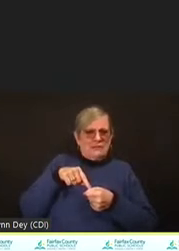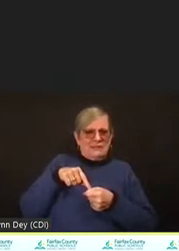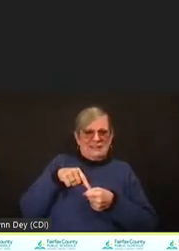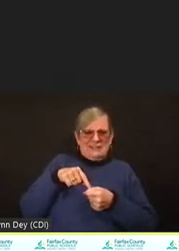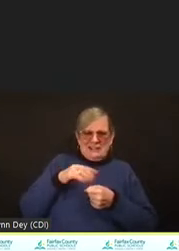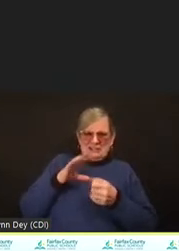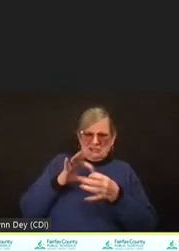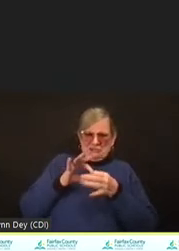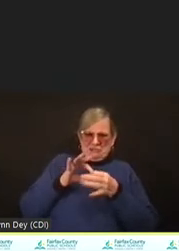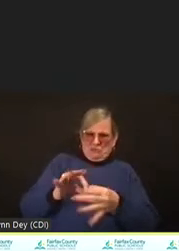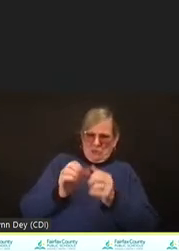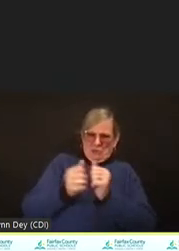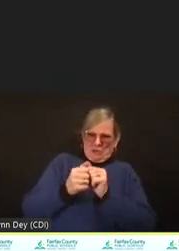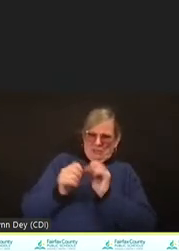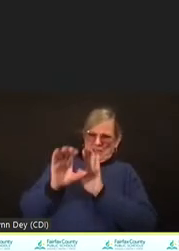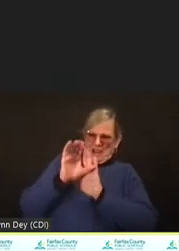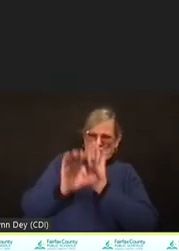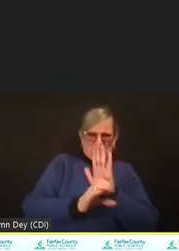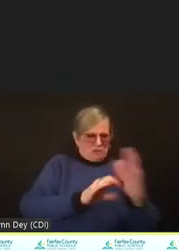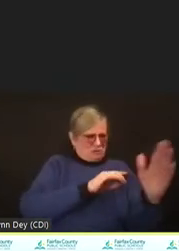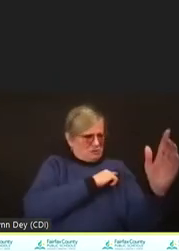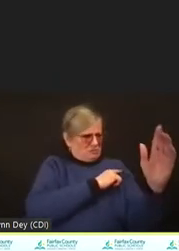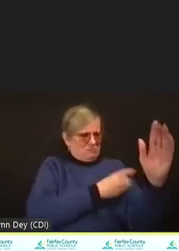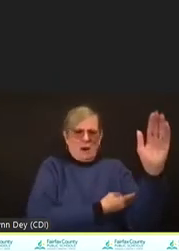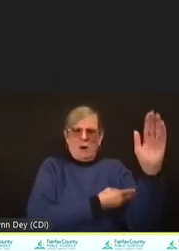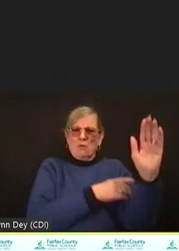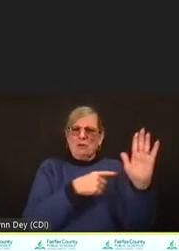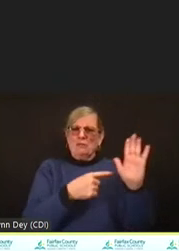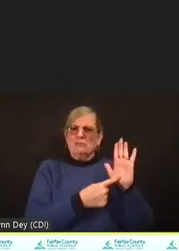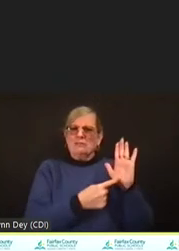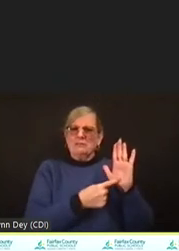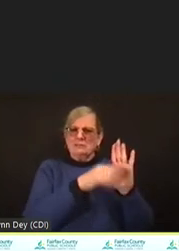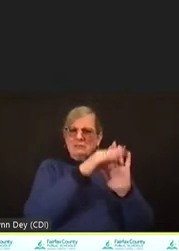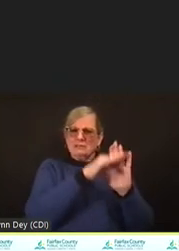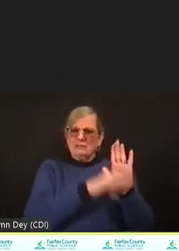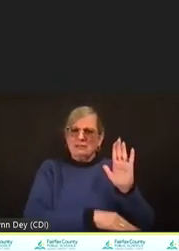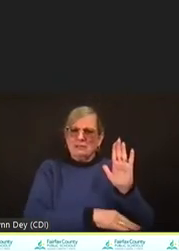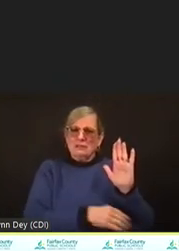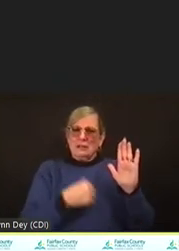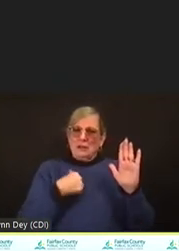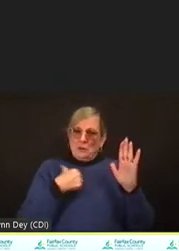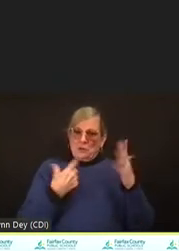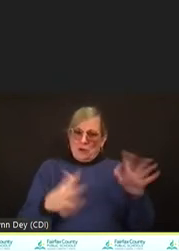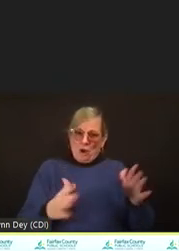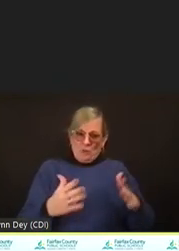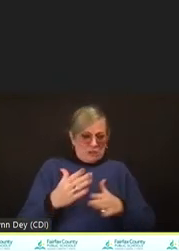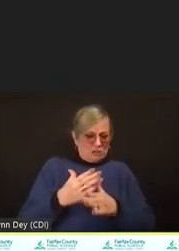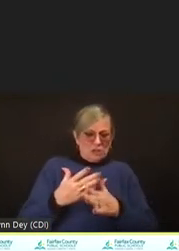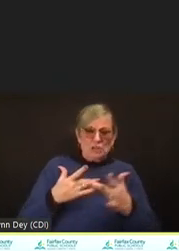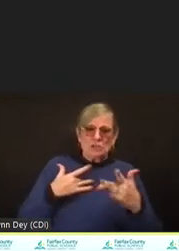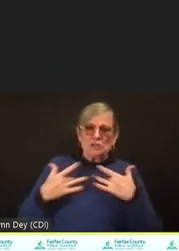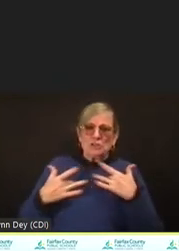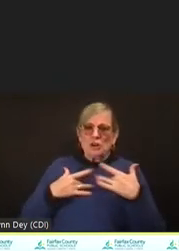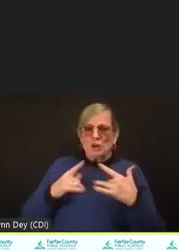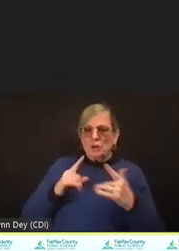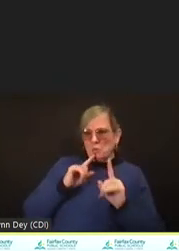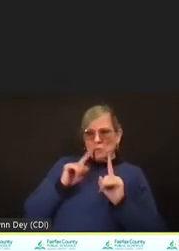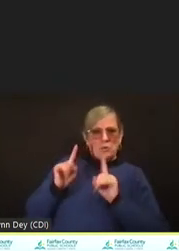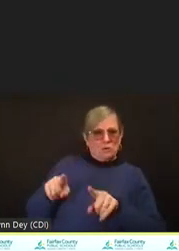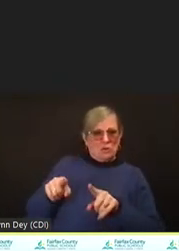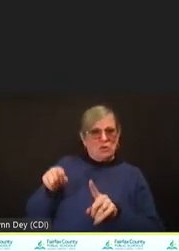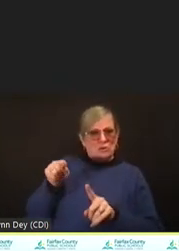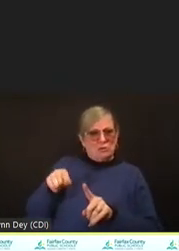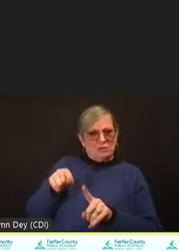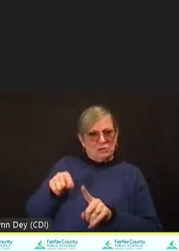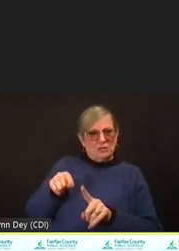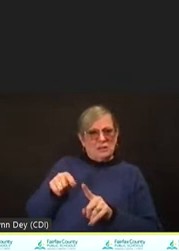schools with school boards. We also shared concerns around the executive order in relation to already passed state